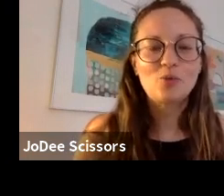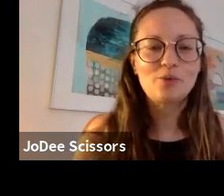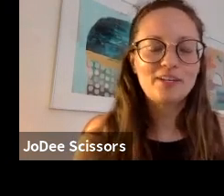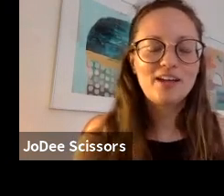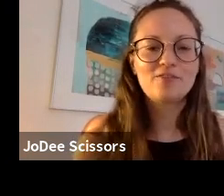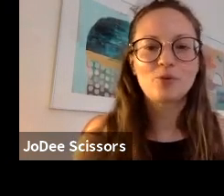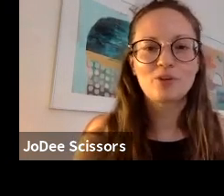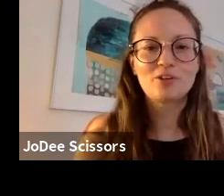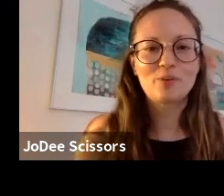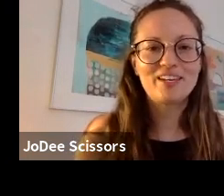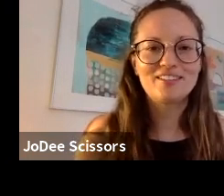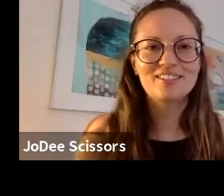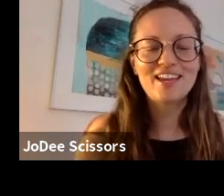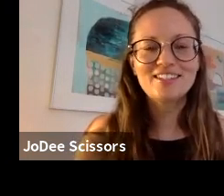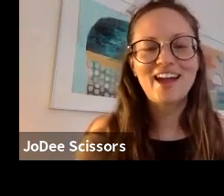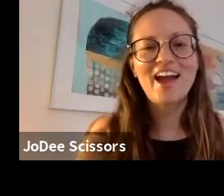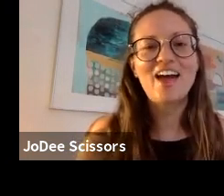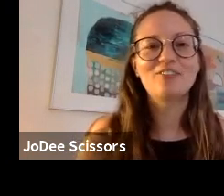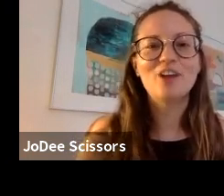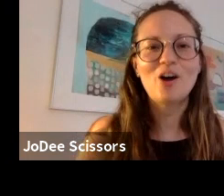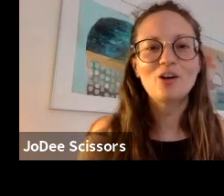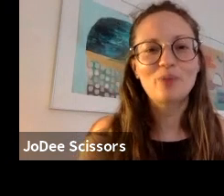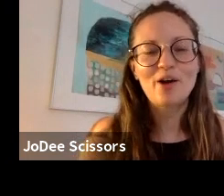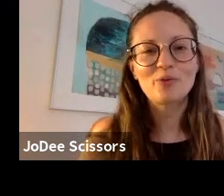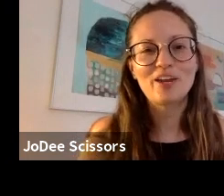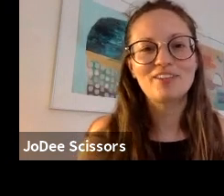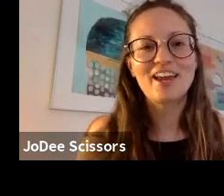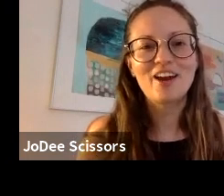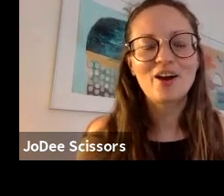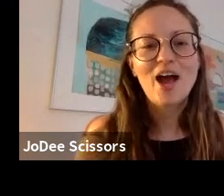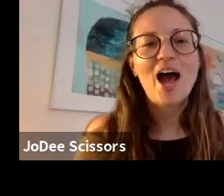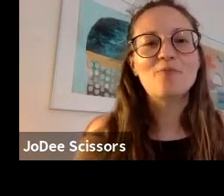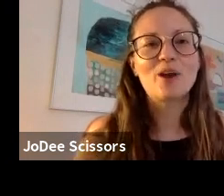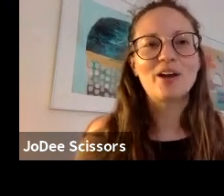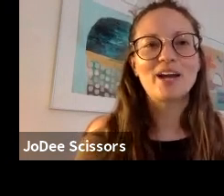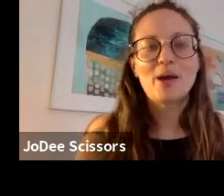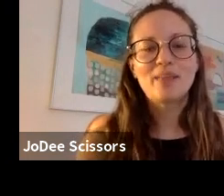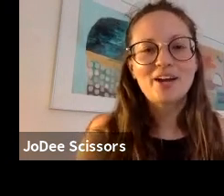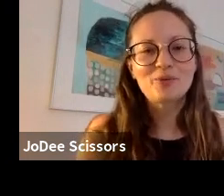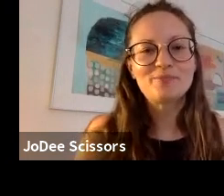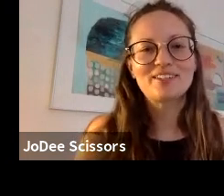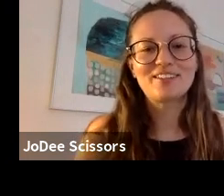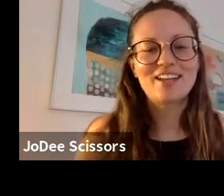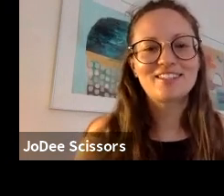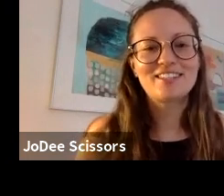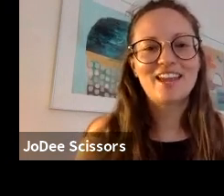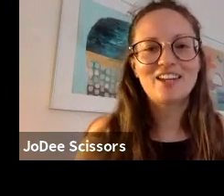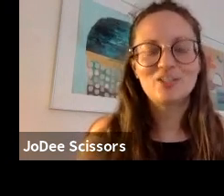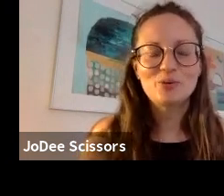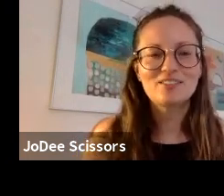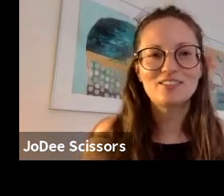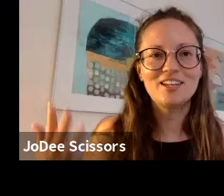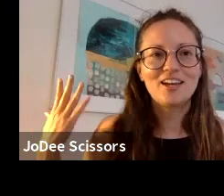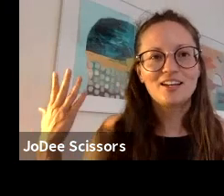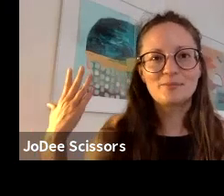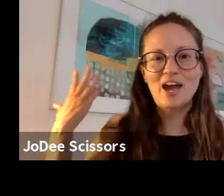Caucasian woman of Northern European descent. I have long brown wavy hair. I'm wearing black rimmed glasses, and you